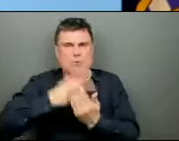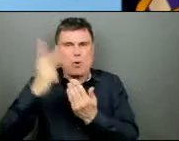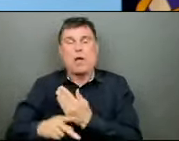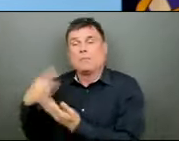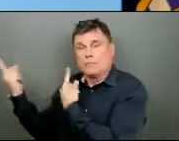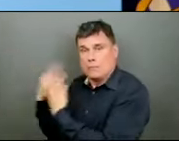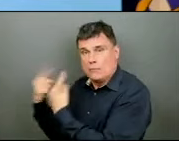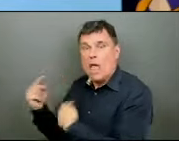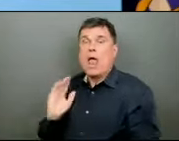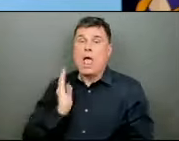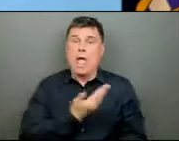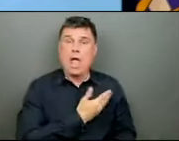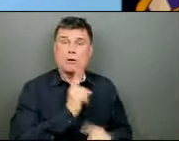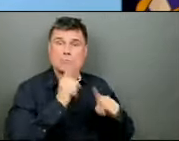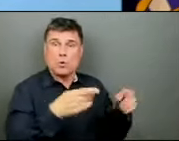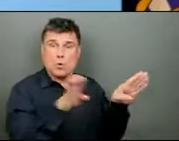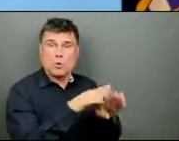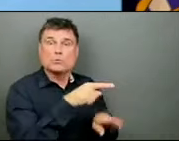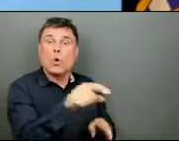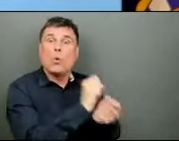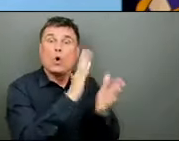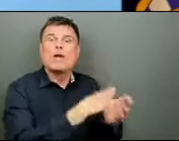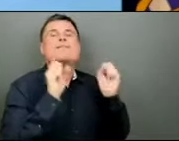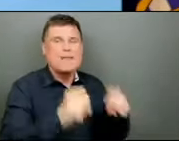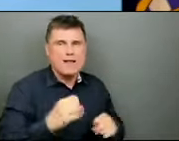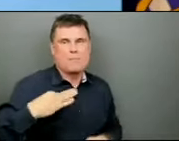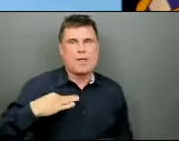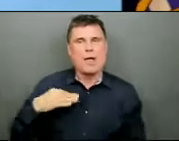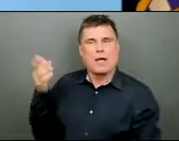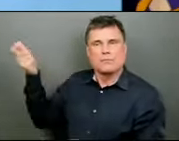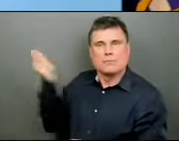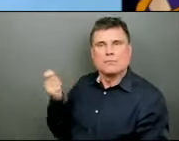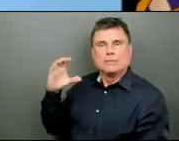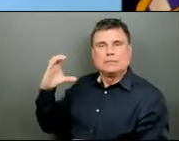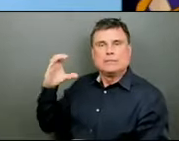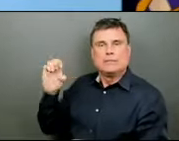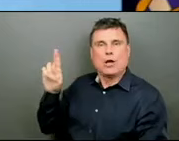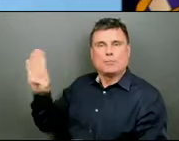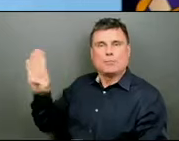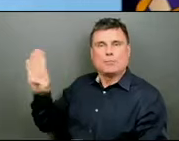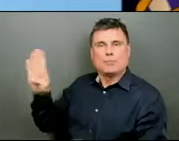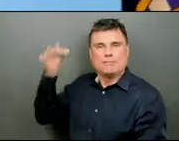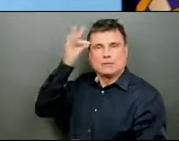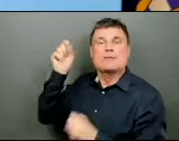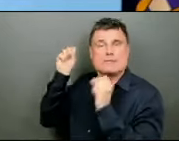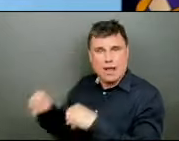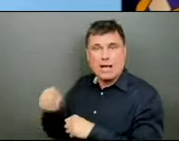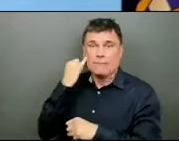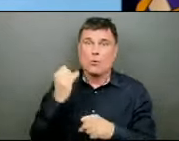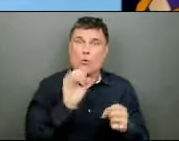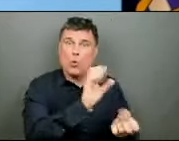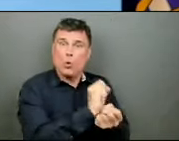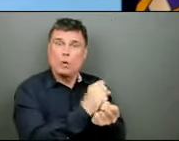that. So those workers are eligible for CERB. For those who are staying home because they feel that they may be putting their colleagues